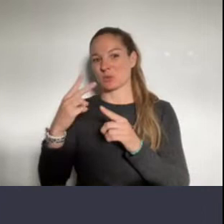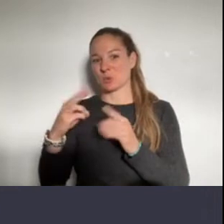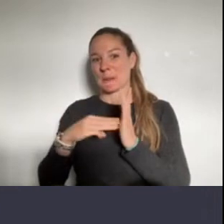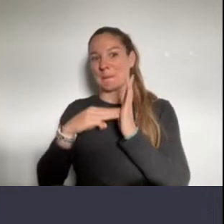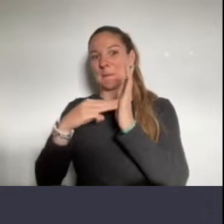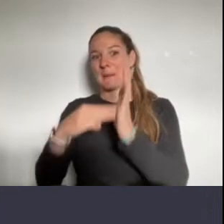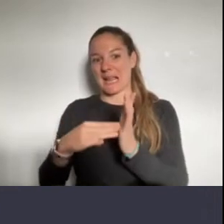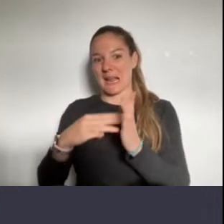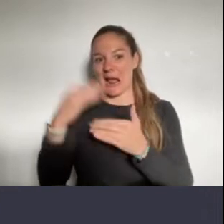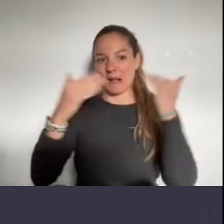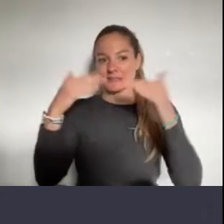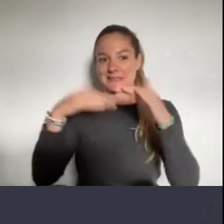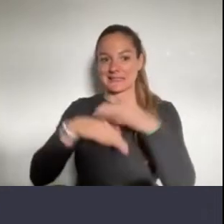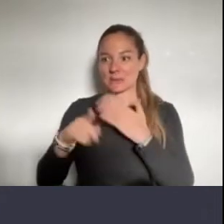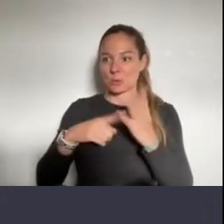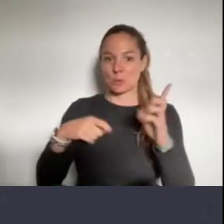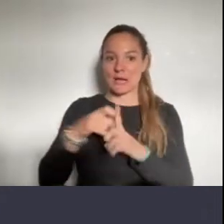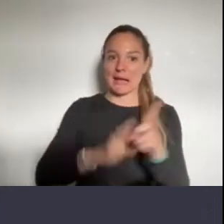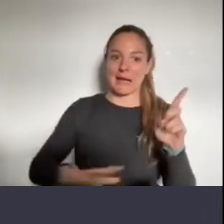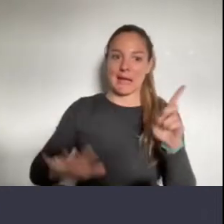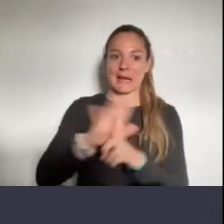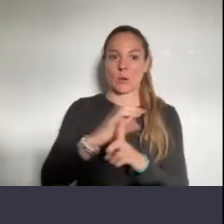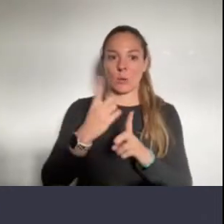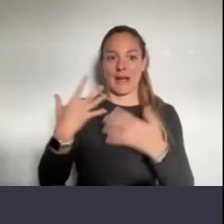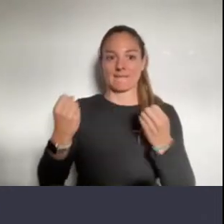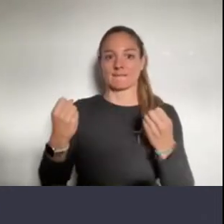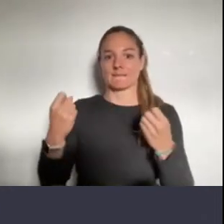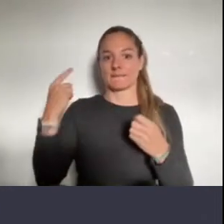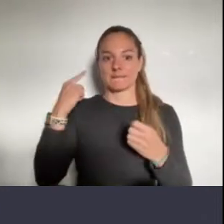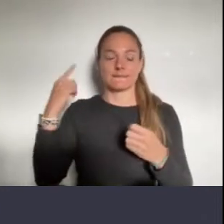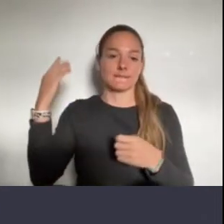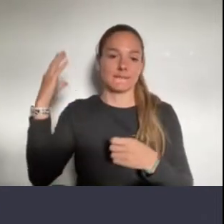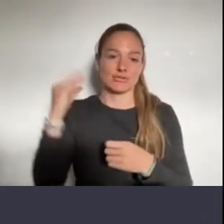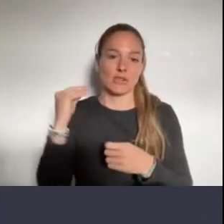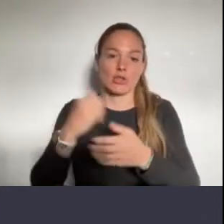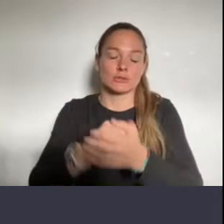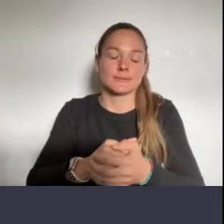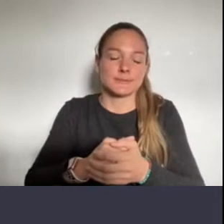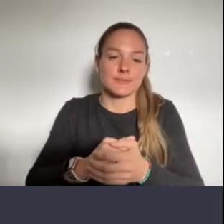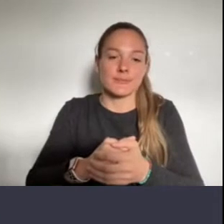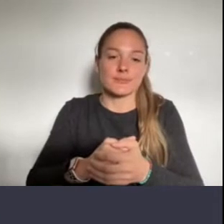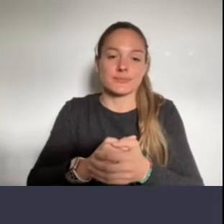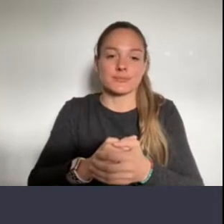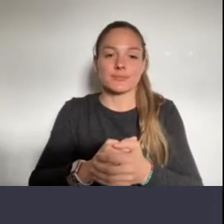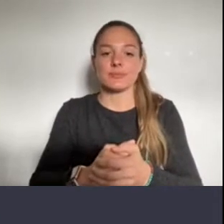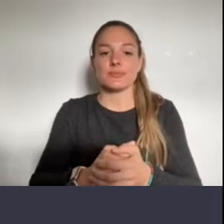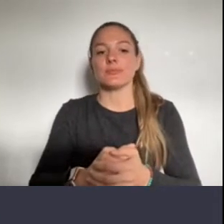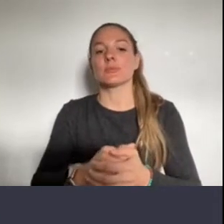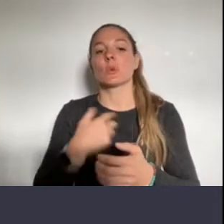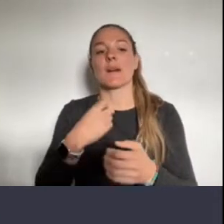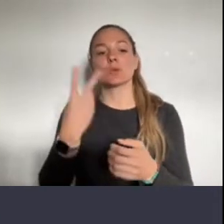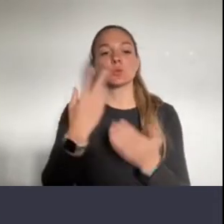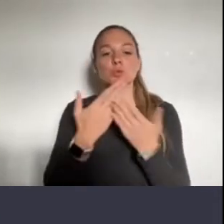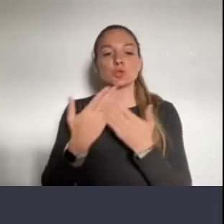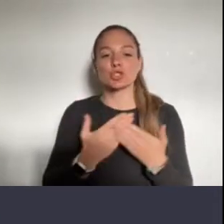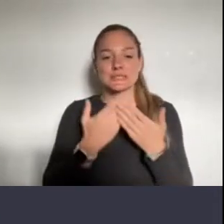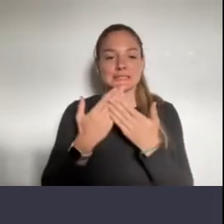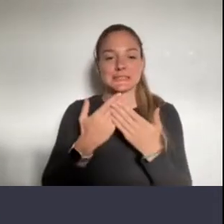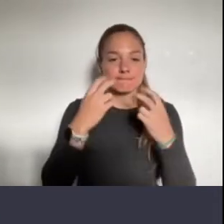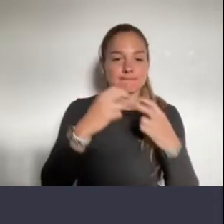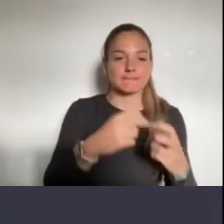hearing loss. This statistics were identified in two studies, one which is by Hearing Link around facts